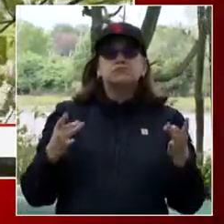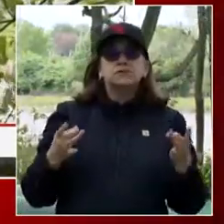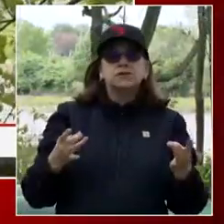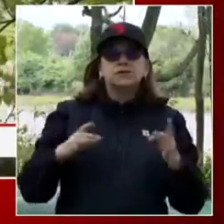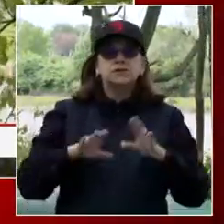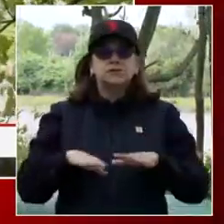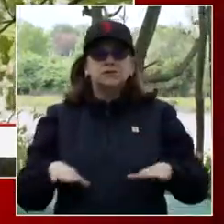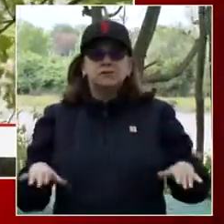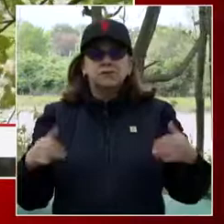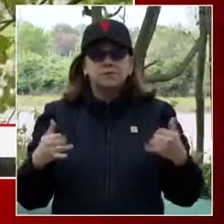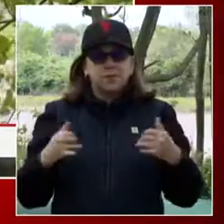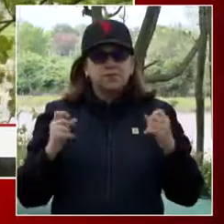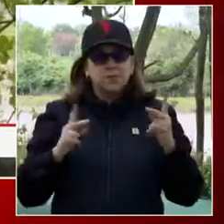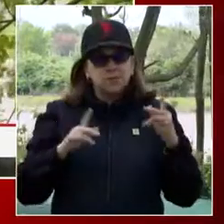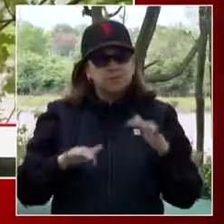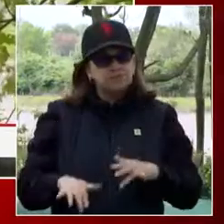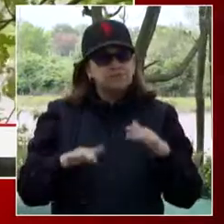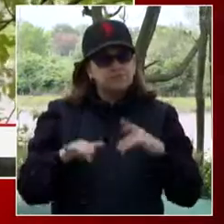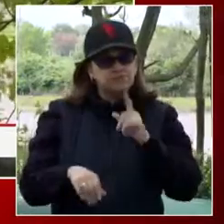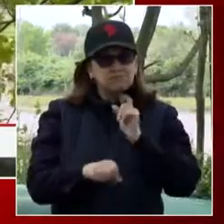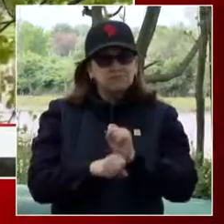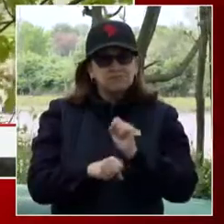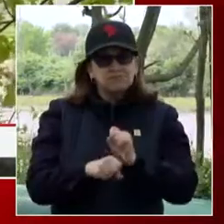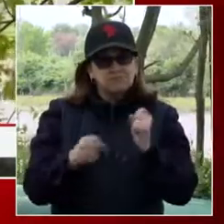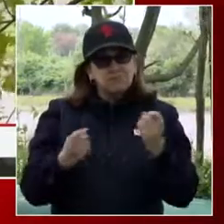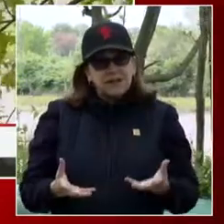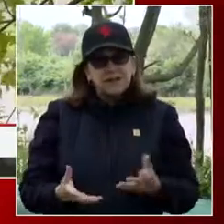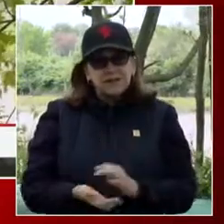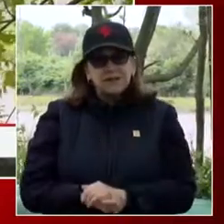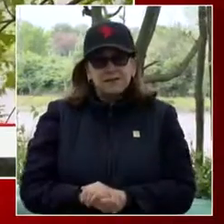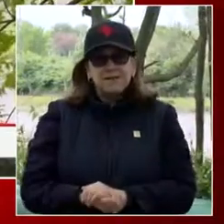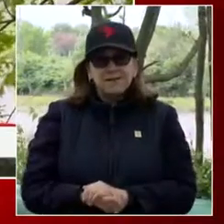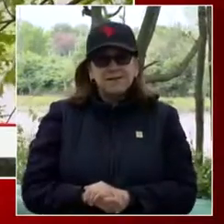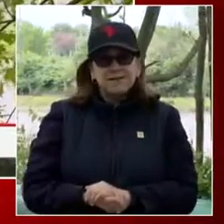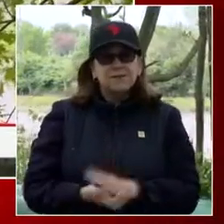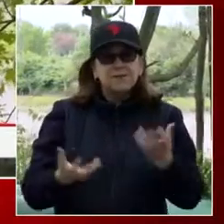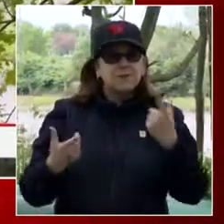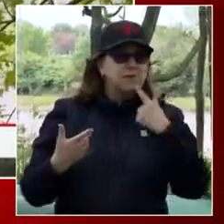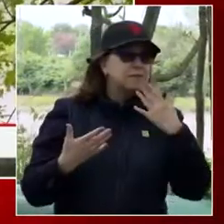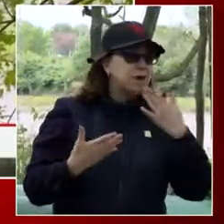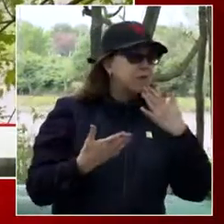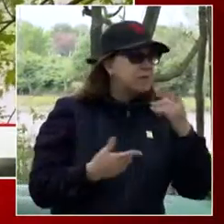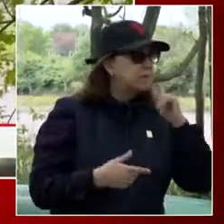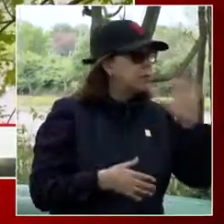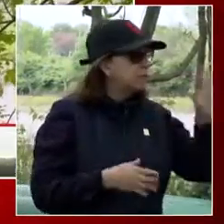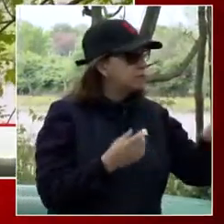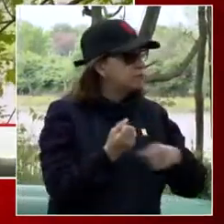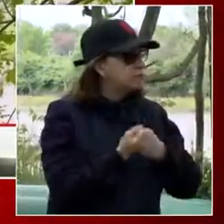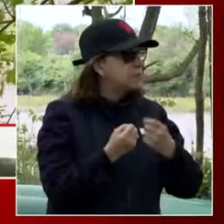and it was an incredible asset that you helped create for the city, and thank you very much.